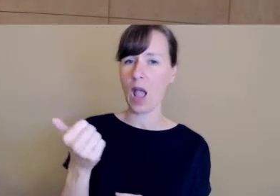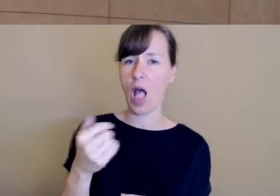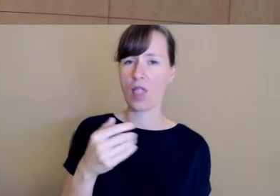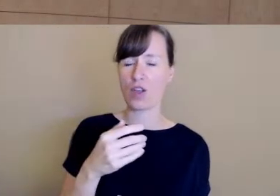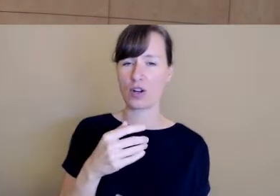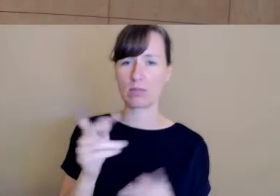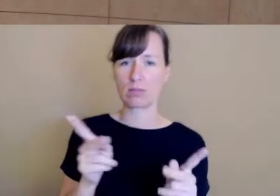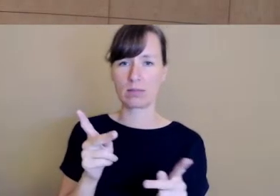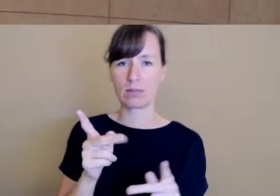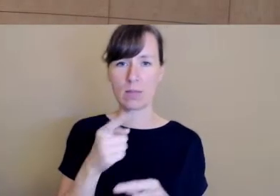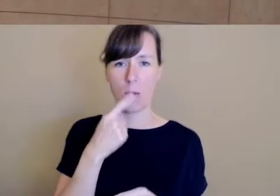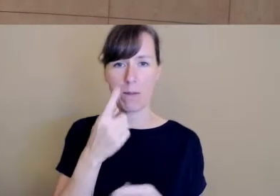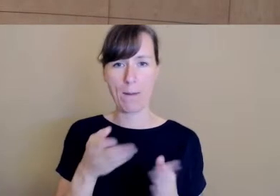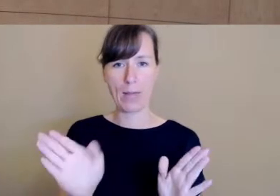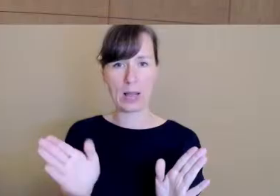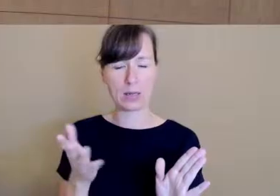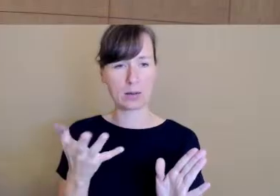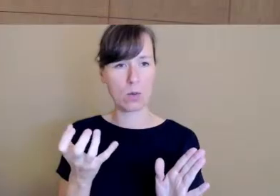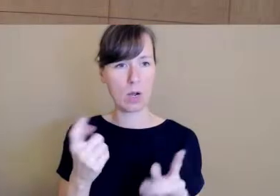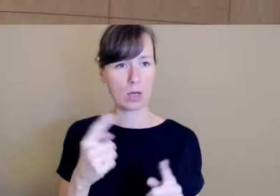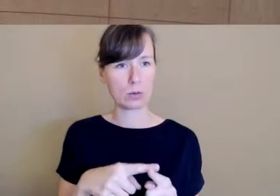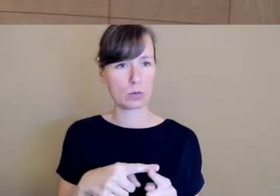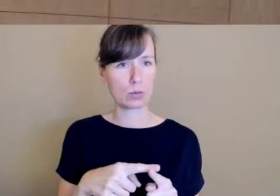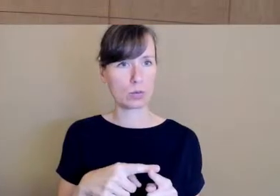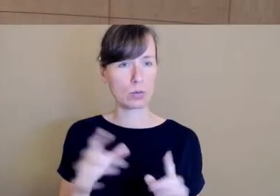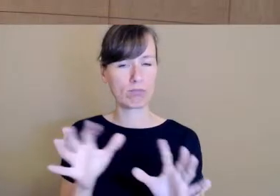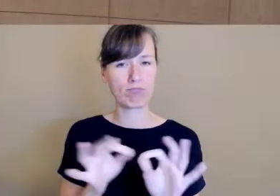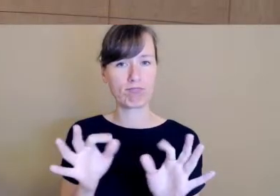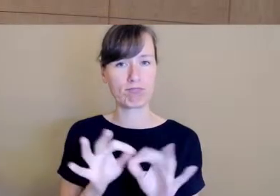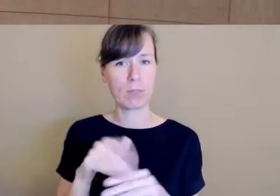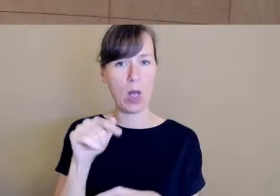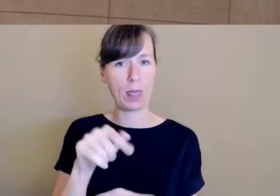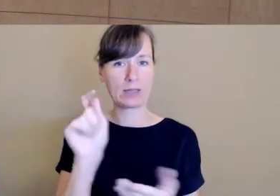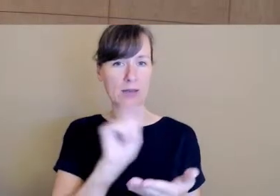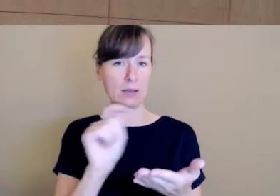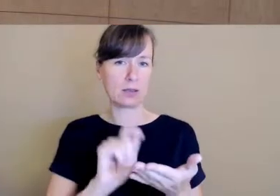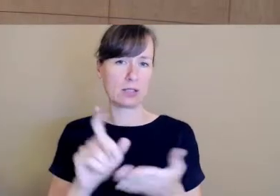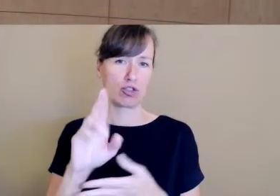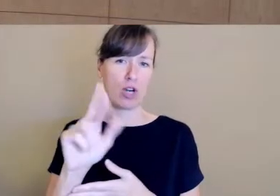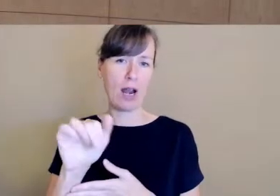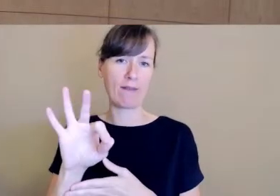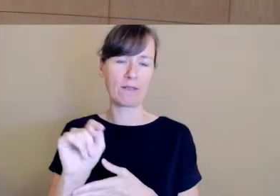this working draft of the,